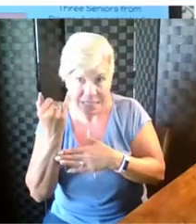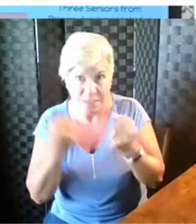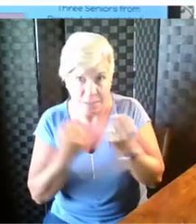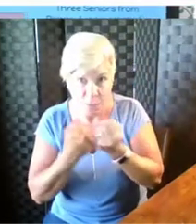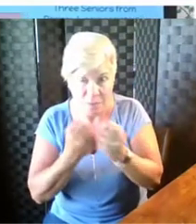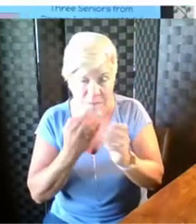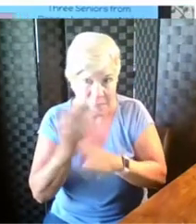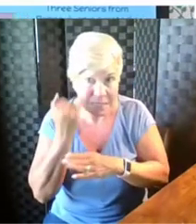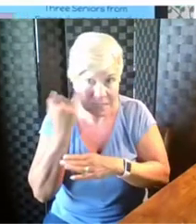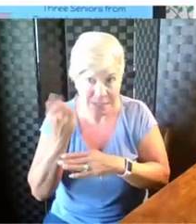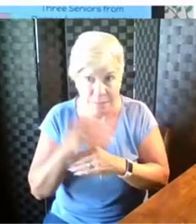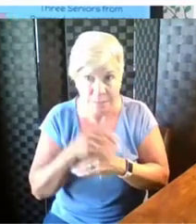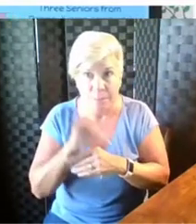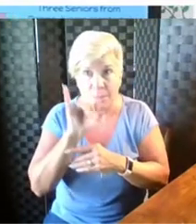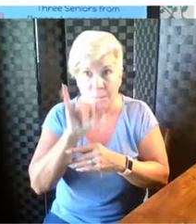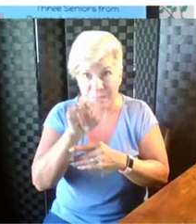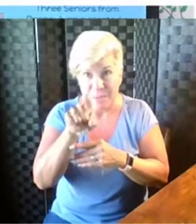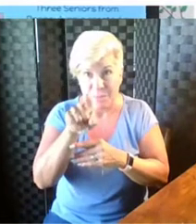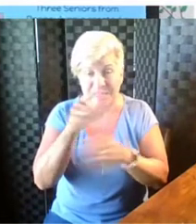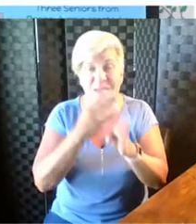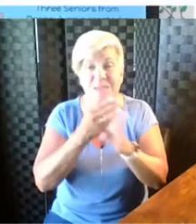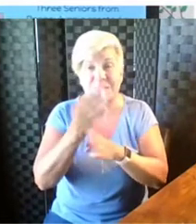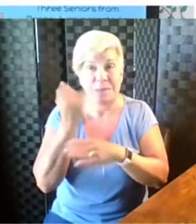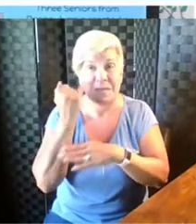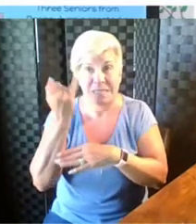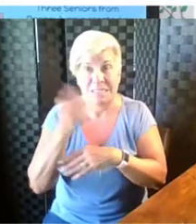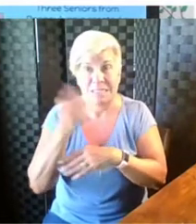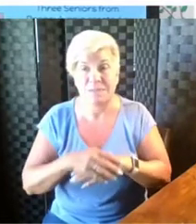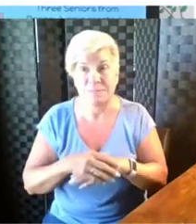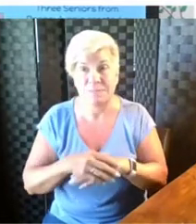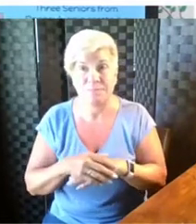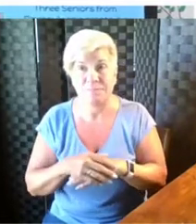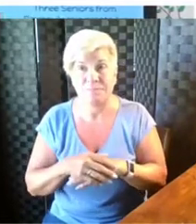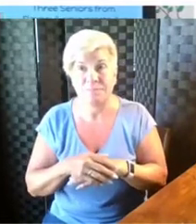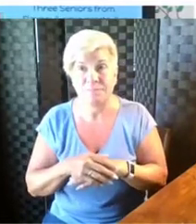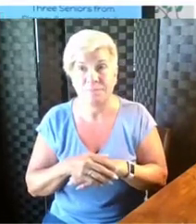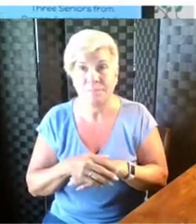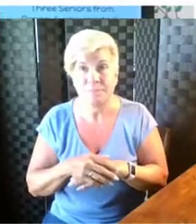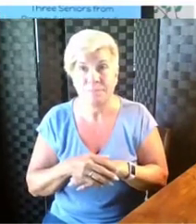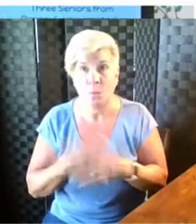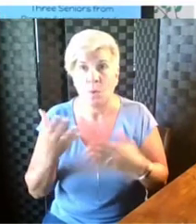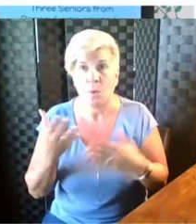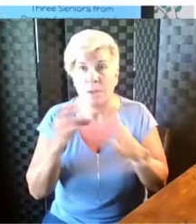main idea. But that right there is what the article was mostly about.